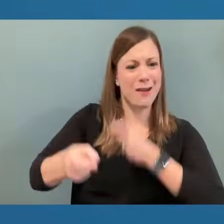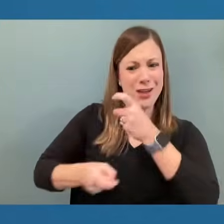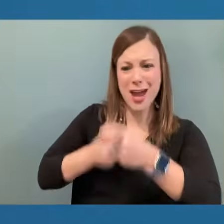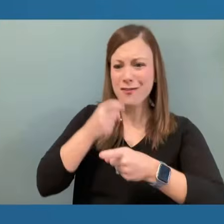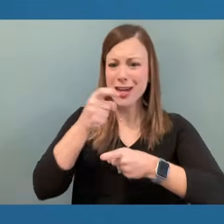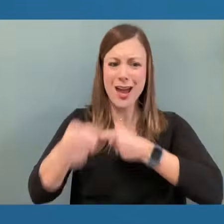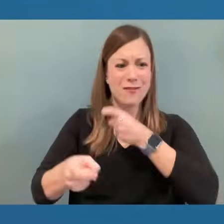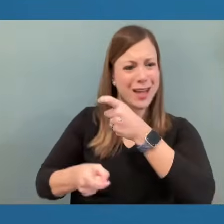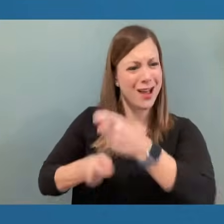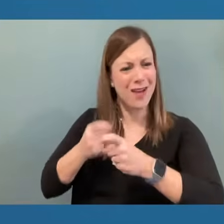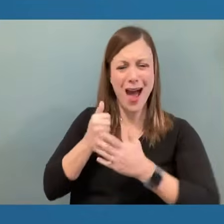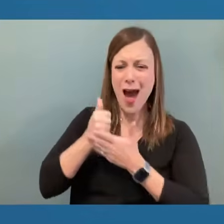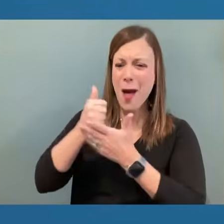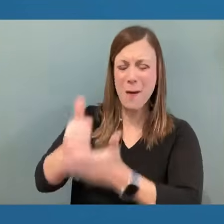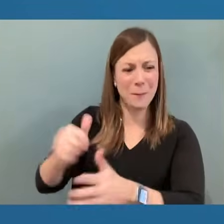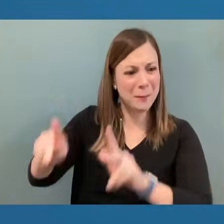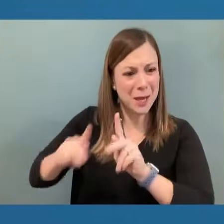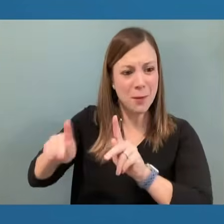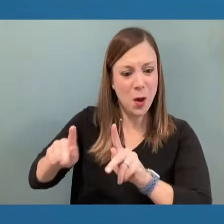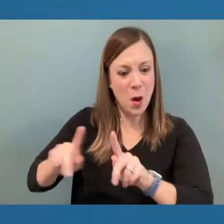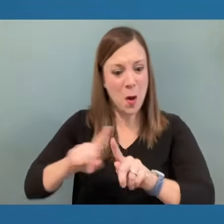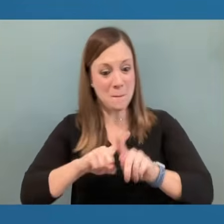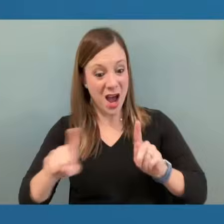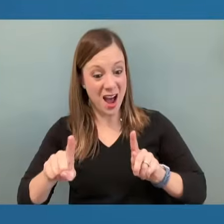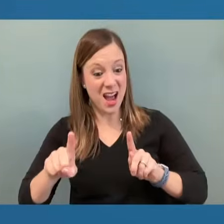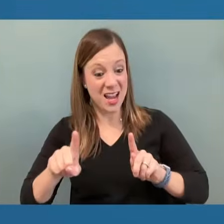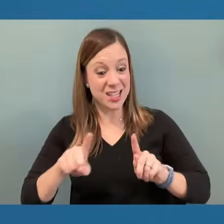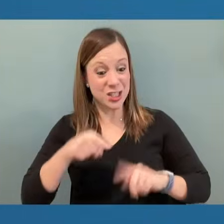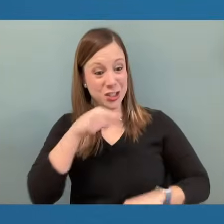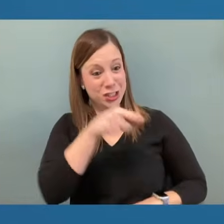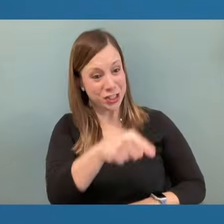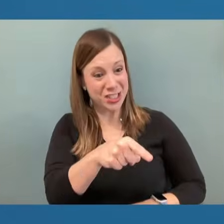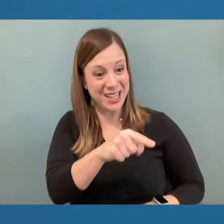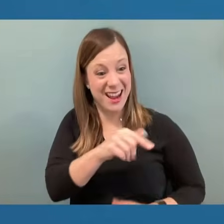us. We watched the decline over many, many months. And so